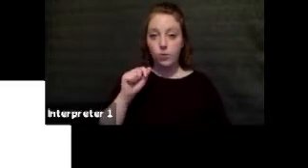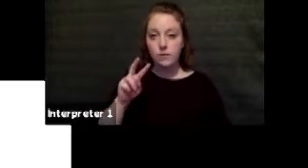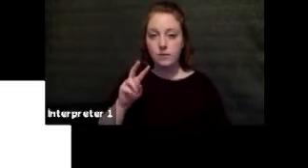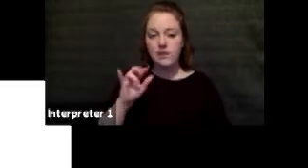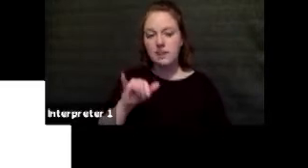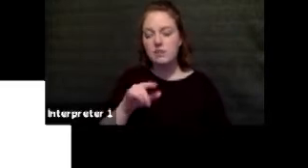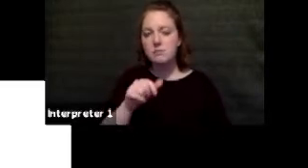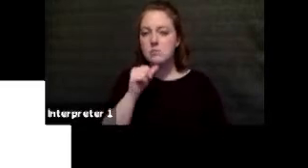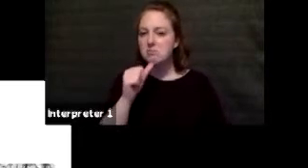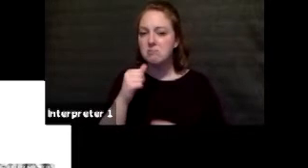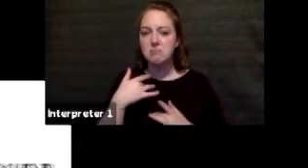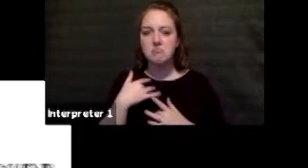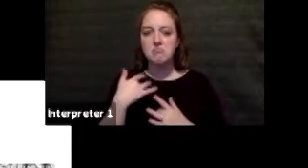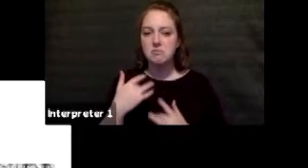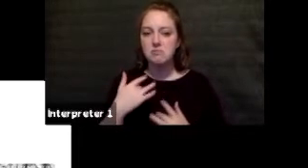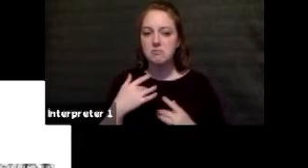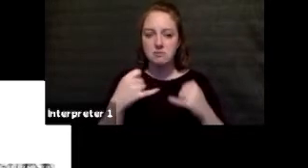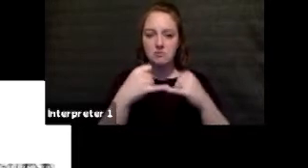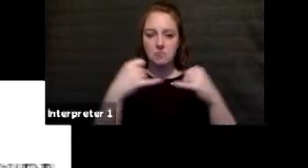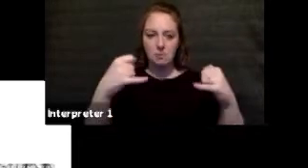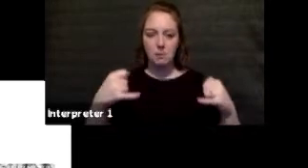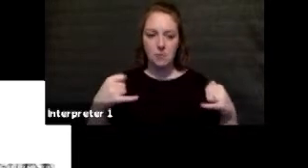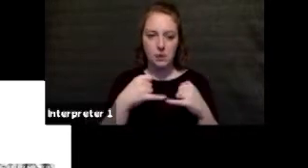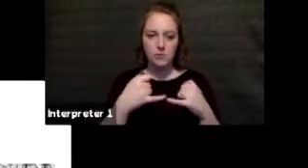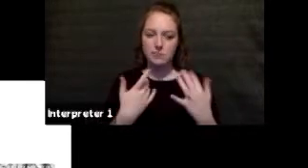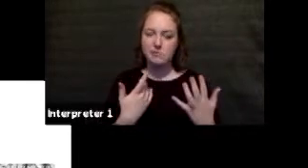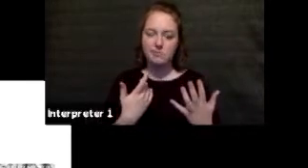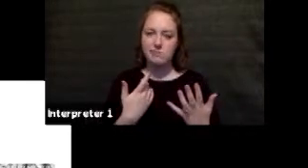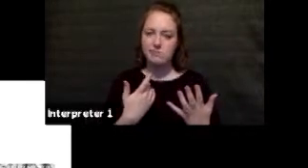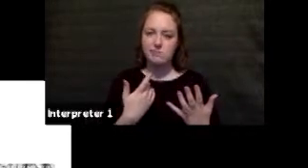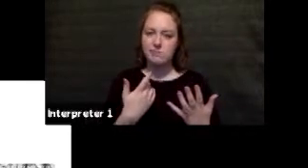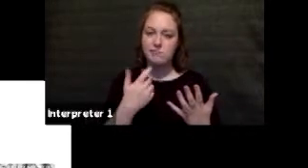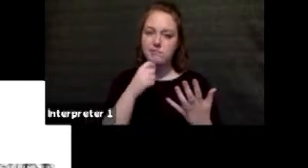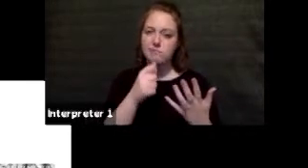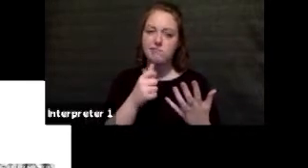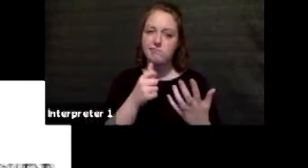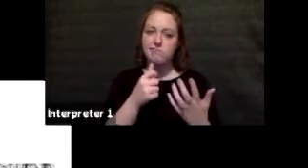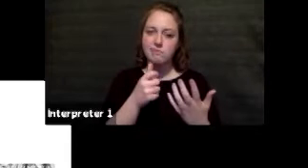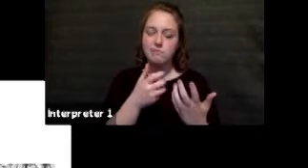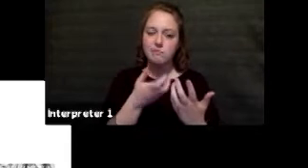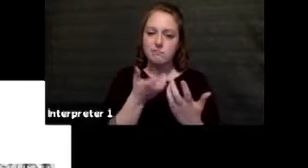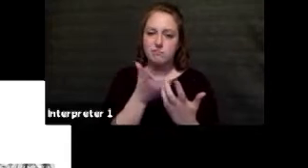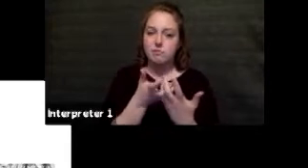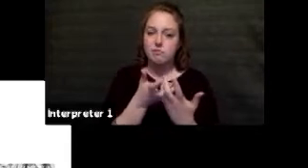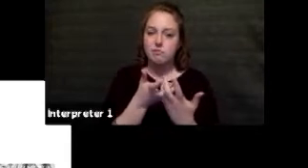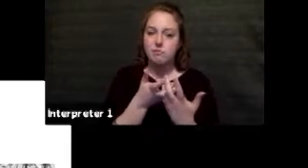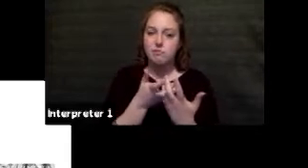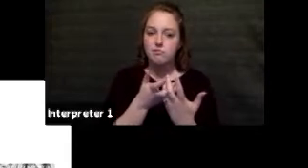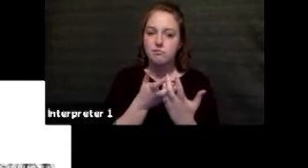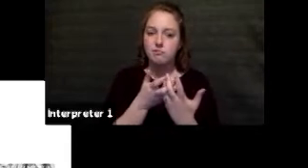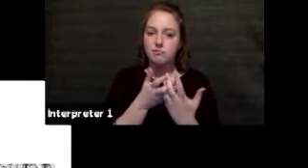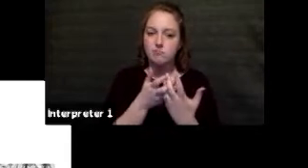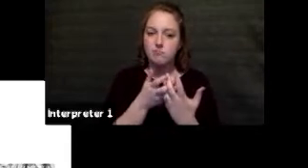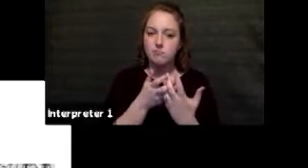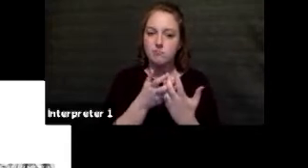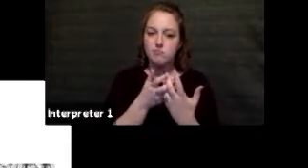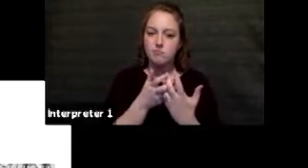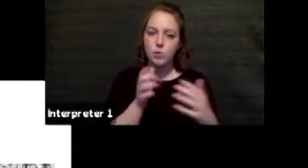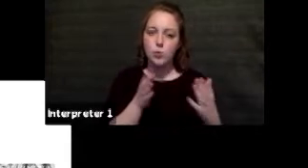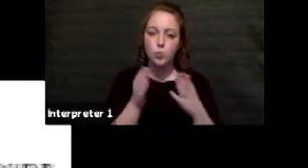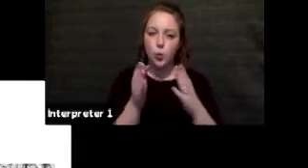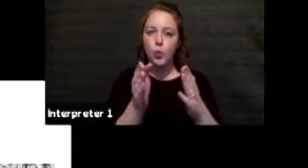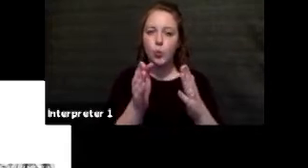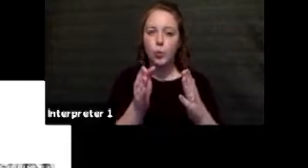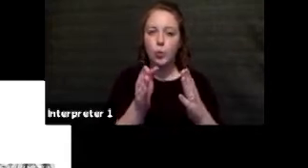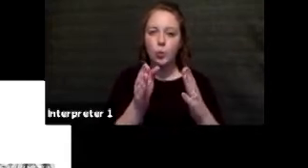looking attendance boundary that doesn't necessarily fit, um, the road. So that, so